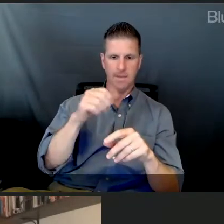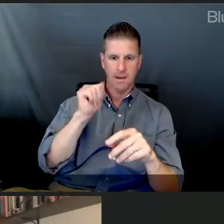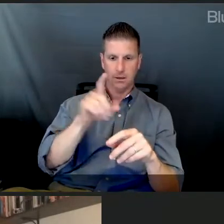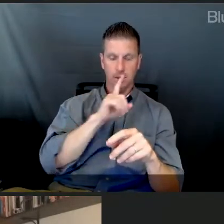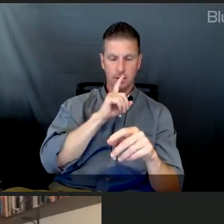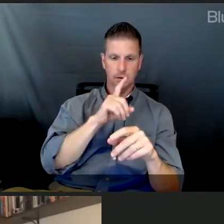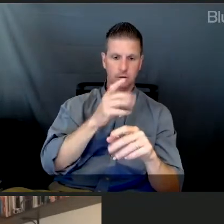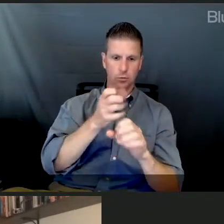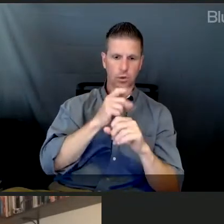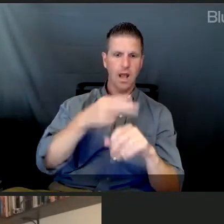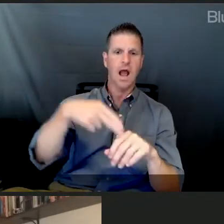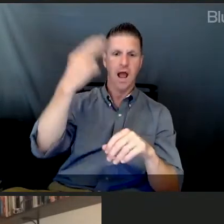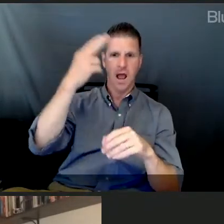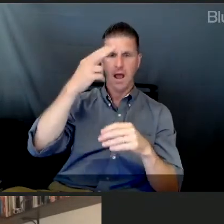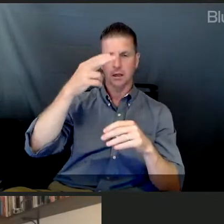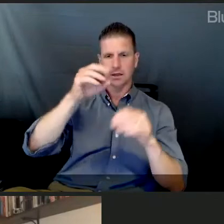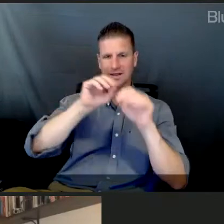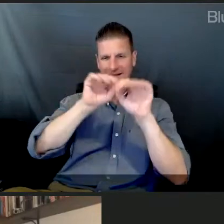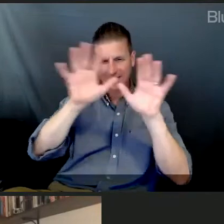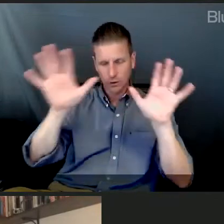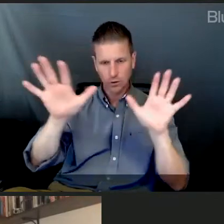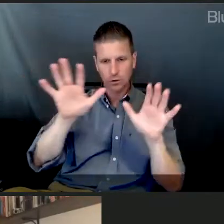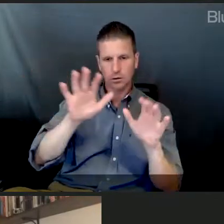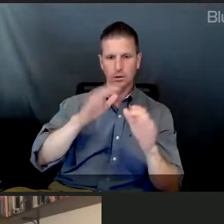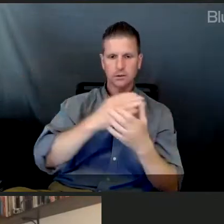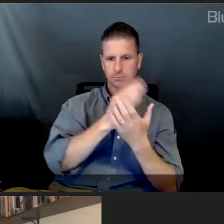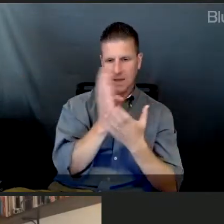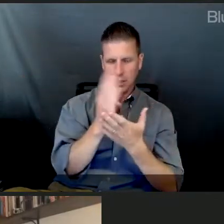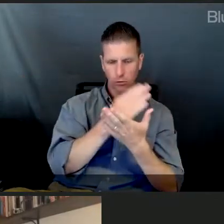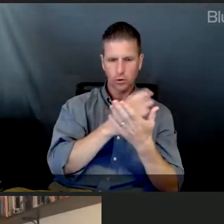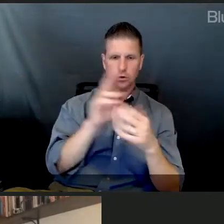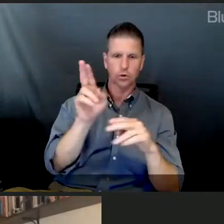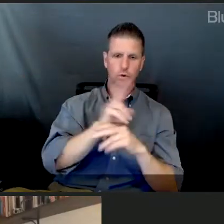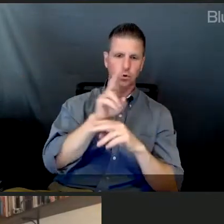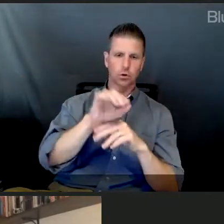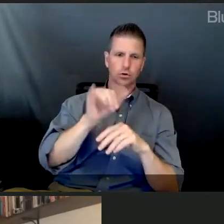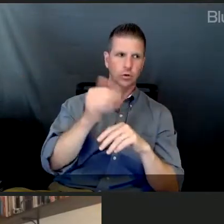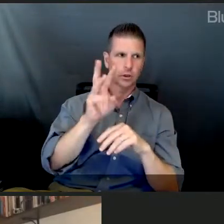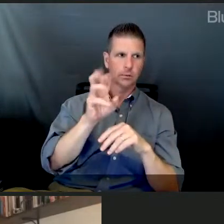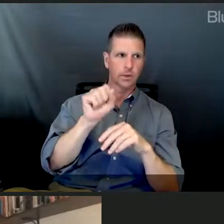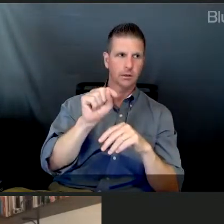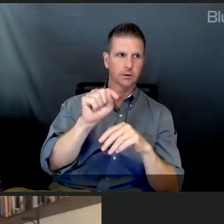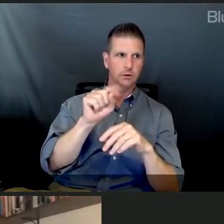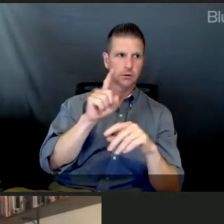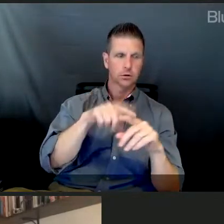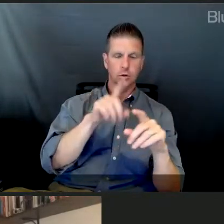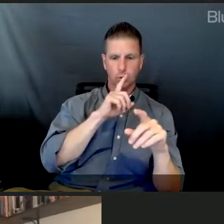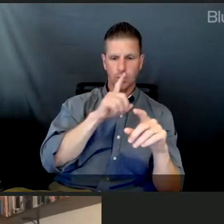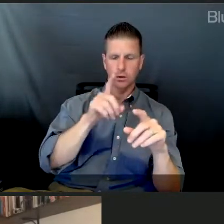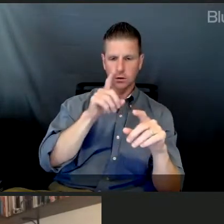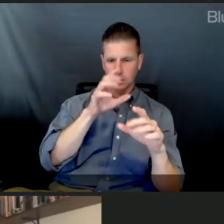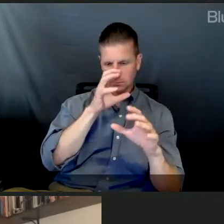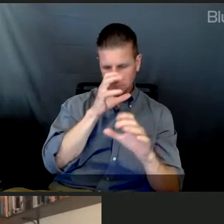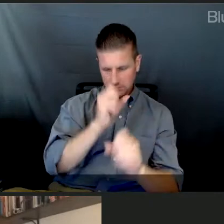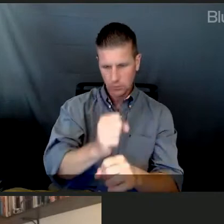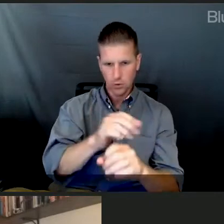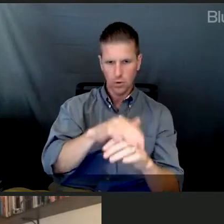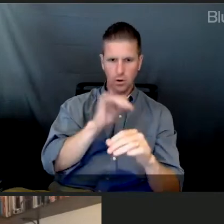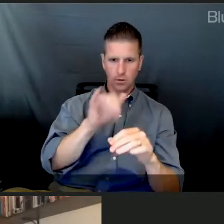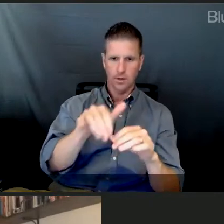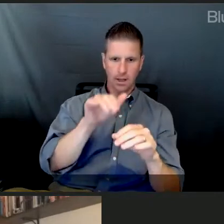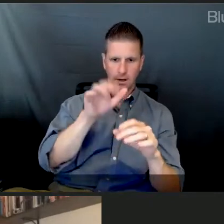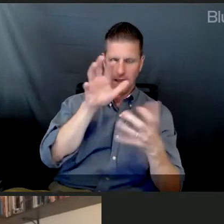really high-resolution spectra using JWST to really hone in on their atmospheric properties. And